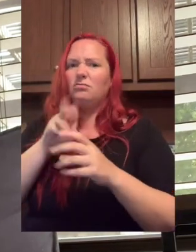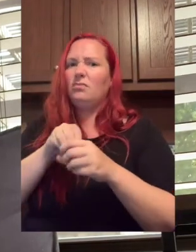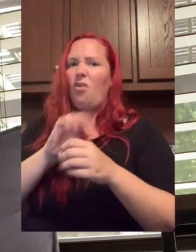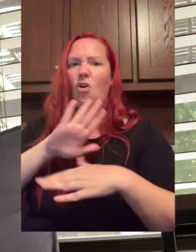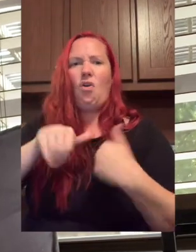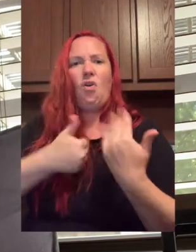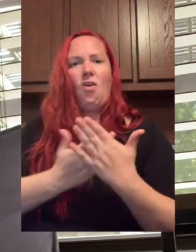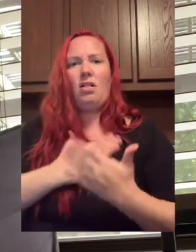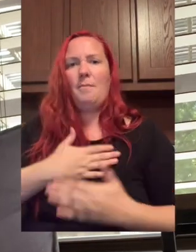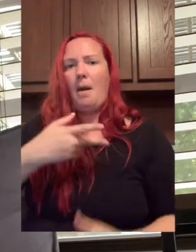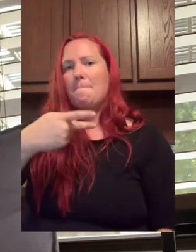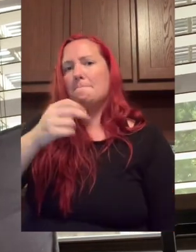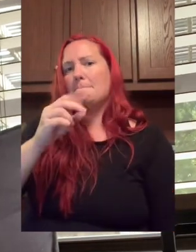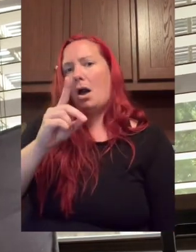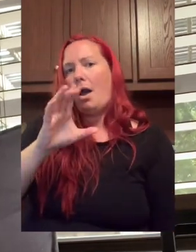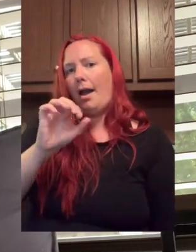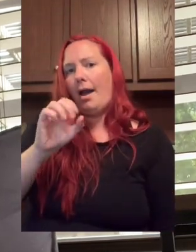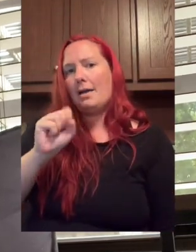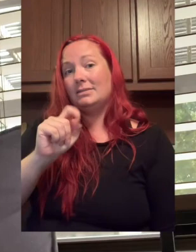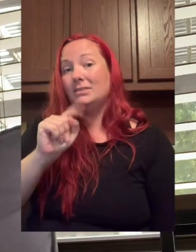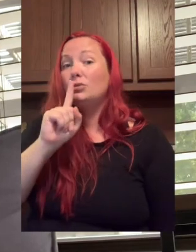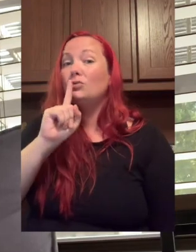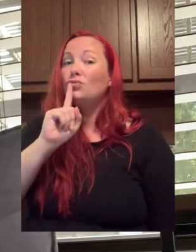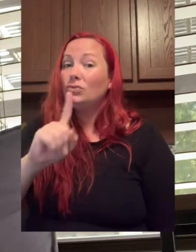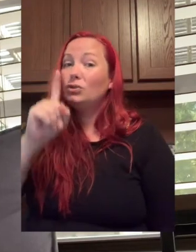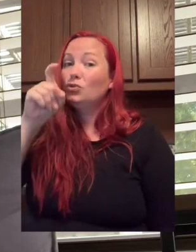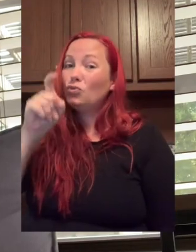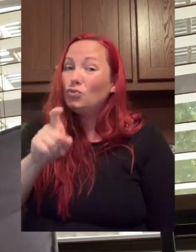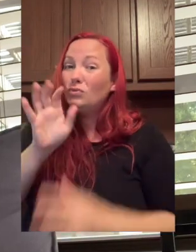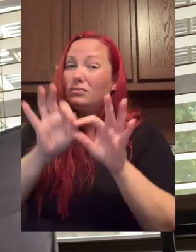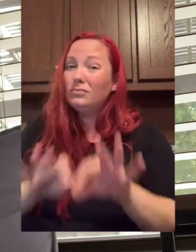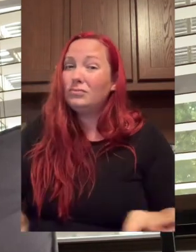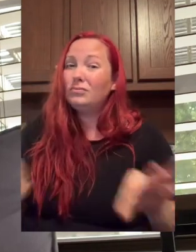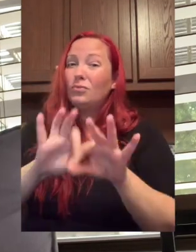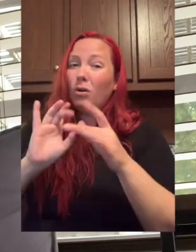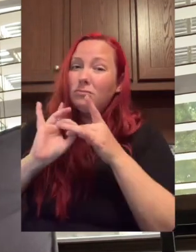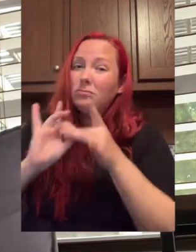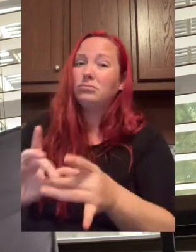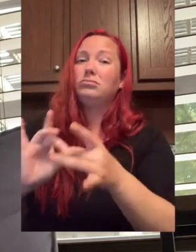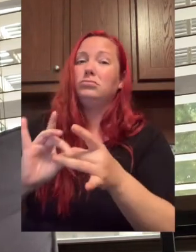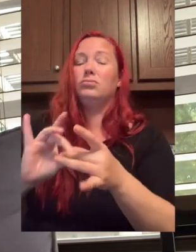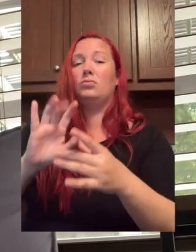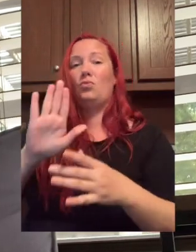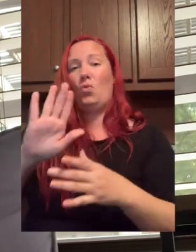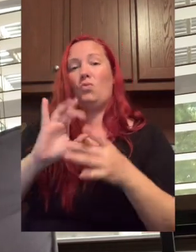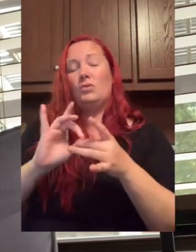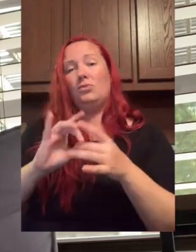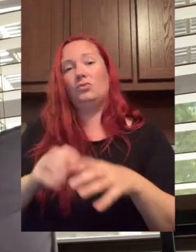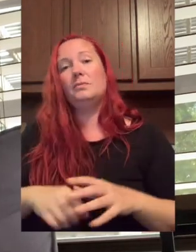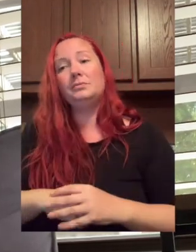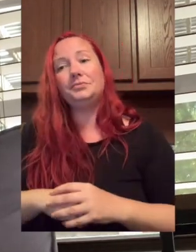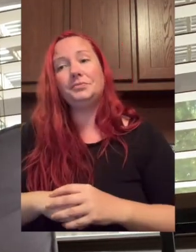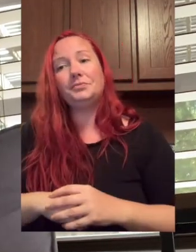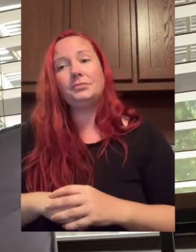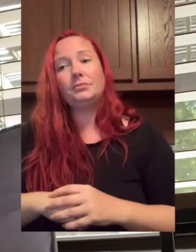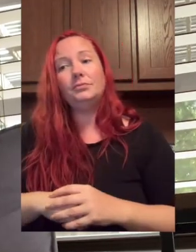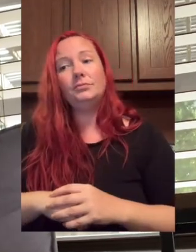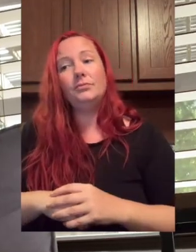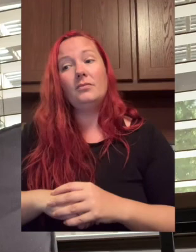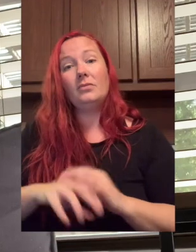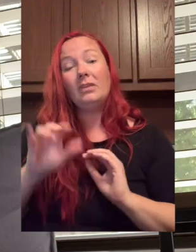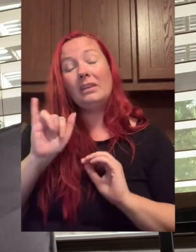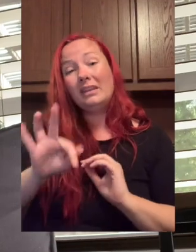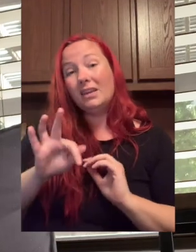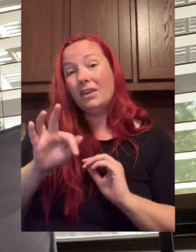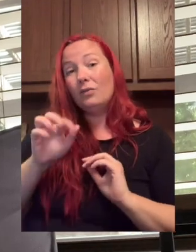and under which pretense. Negotiating boundaries and expectations is a huge part of basically every single one of